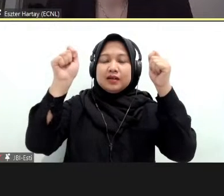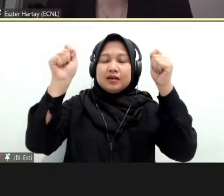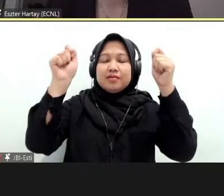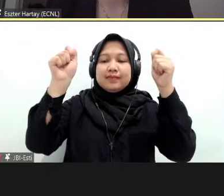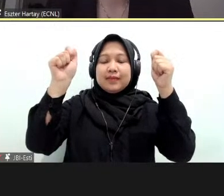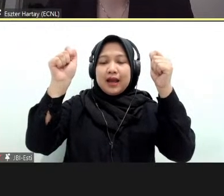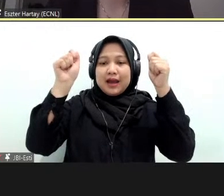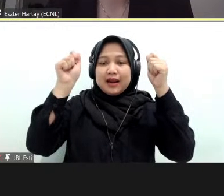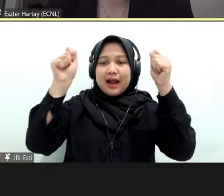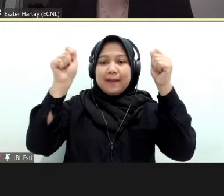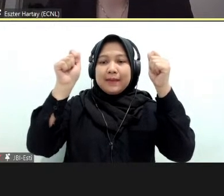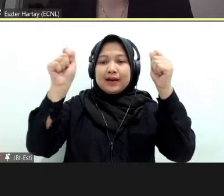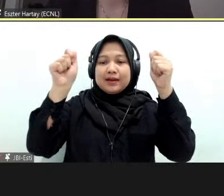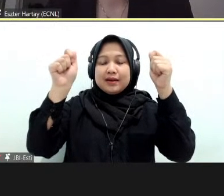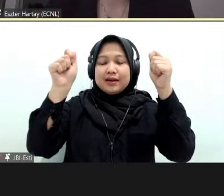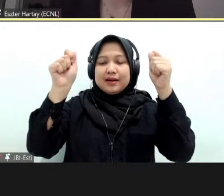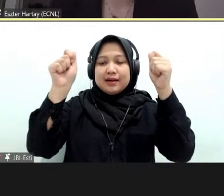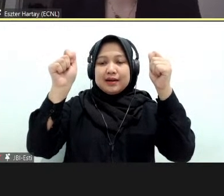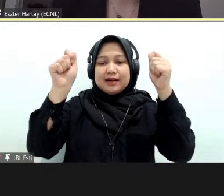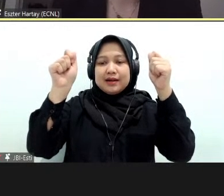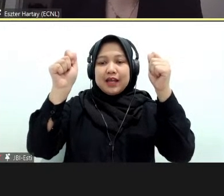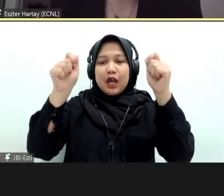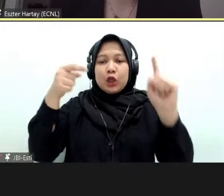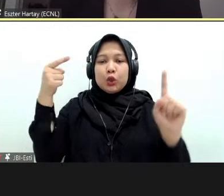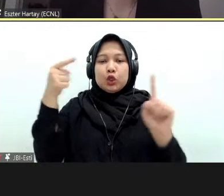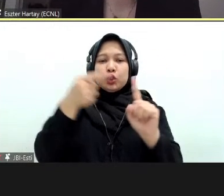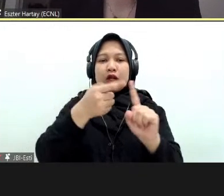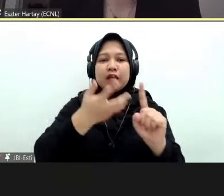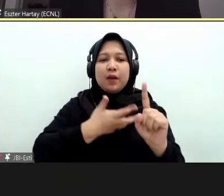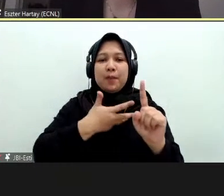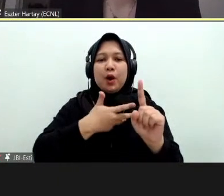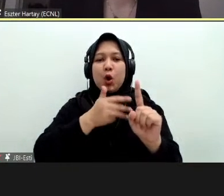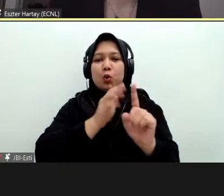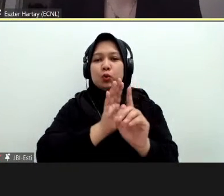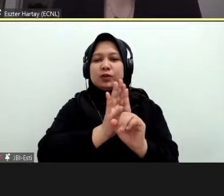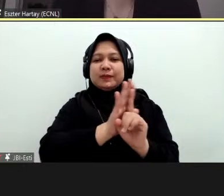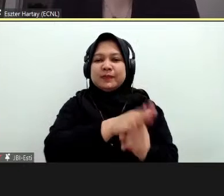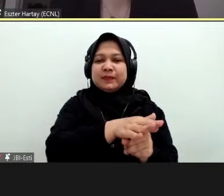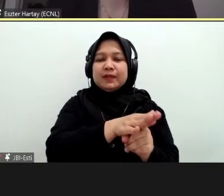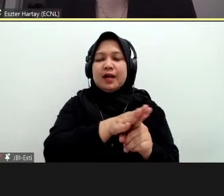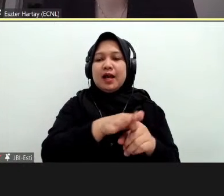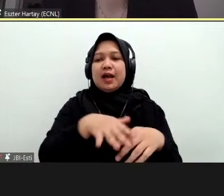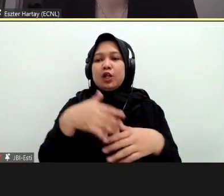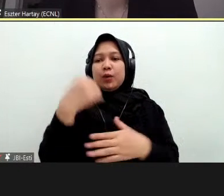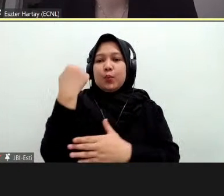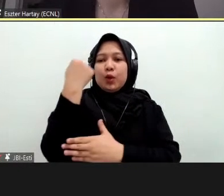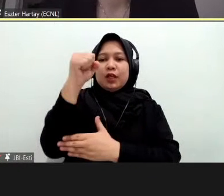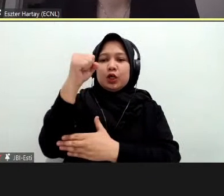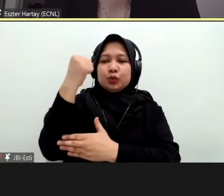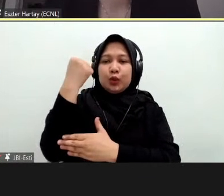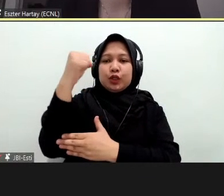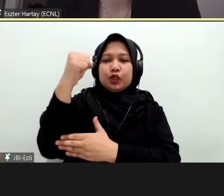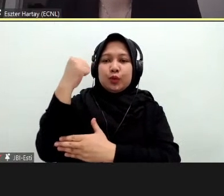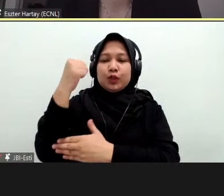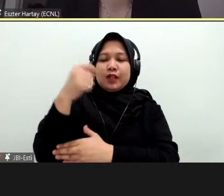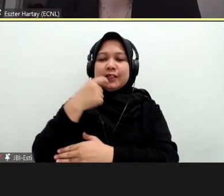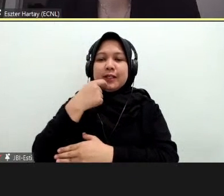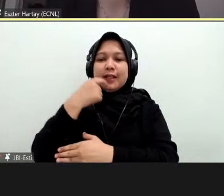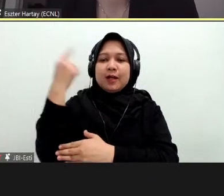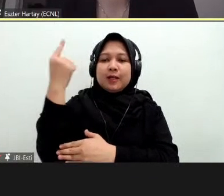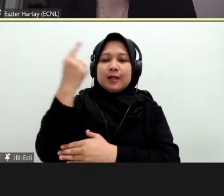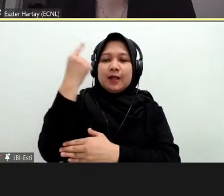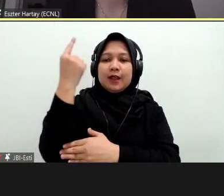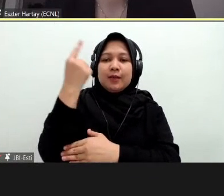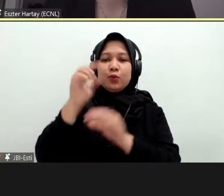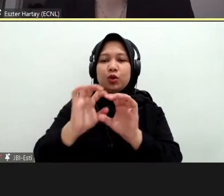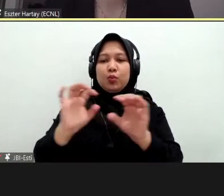eco-terrorists, extremists, or green criminals. According to our research, a growing number of laws